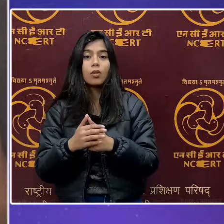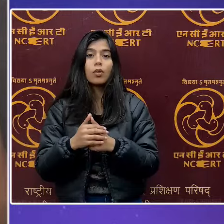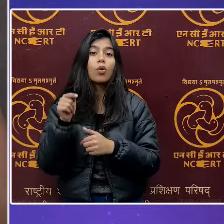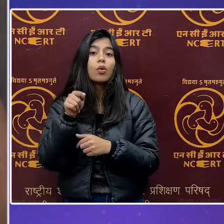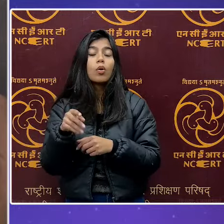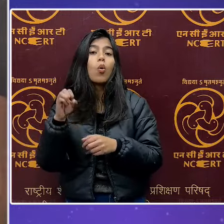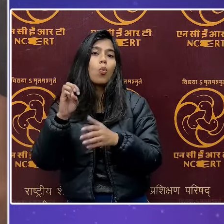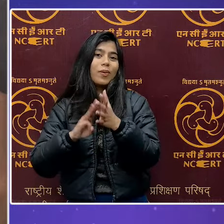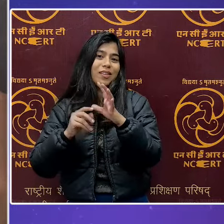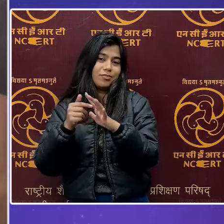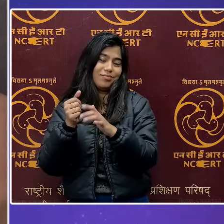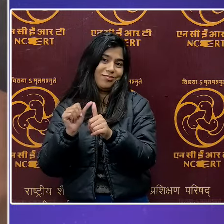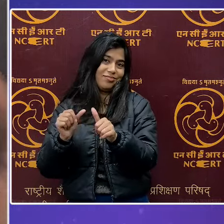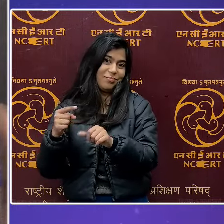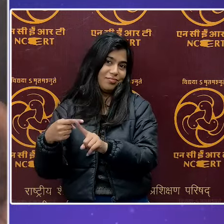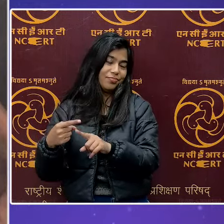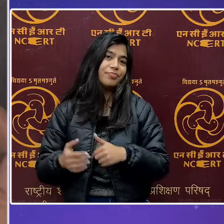t.